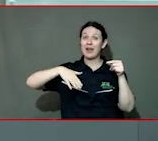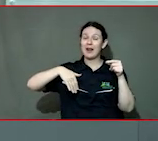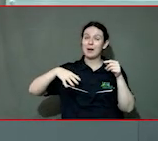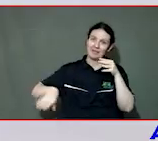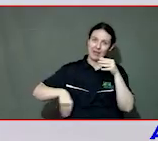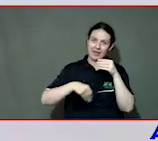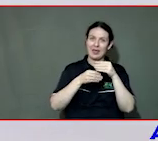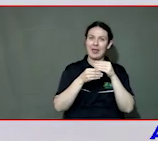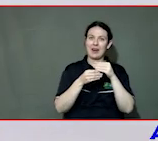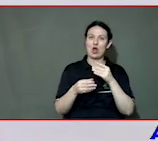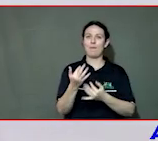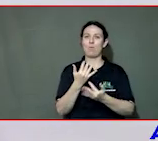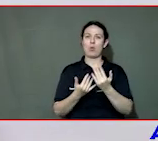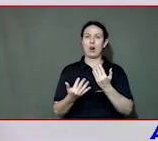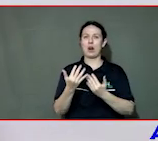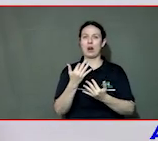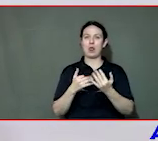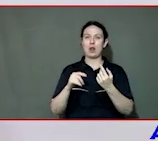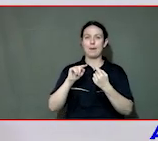boiling point